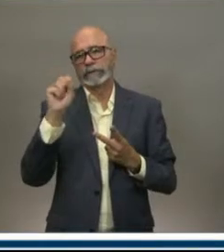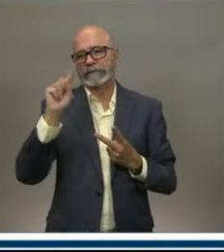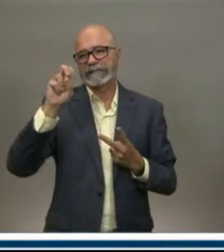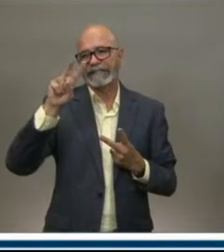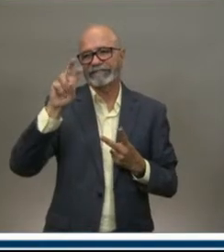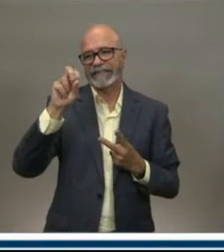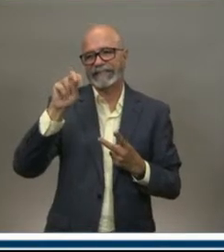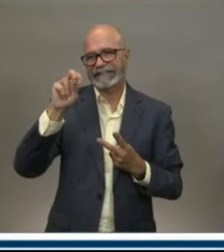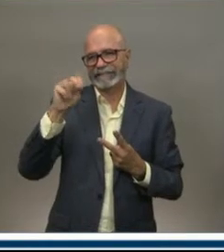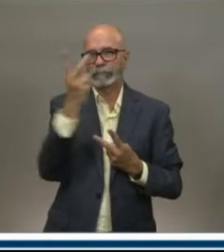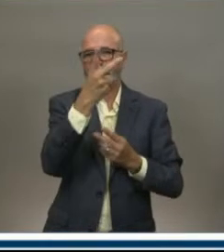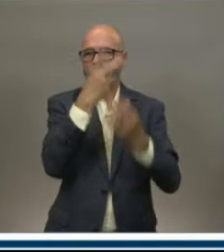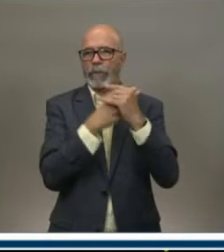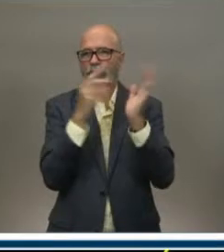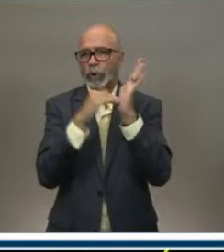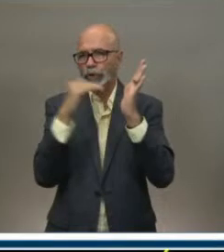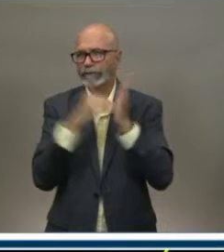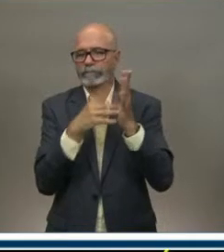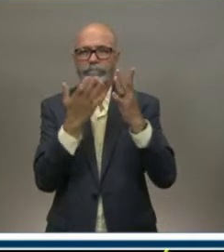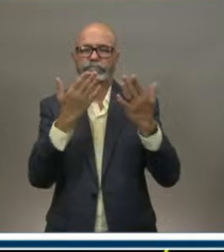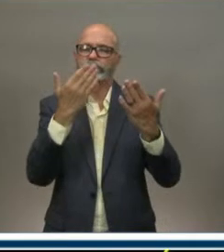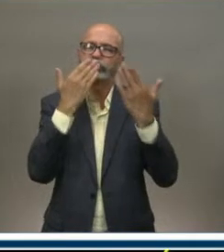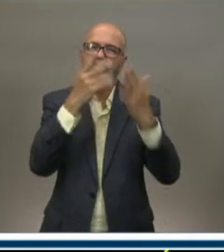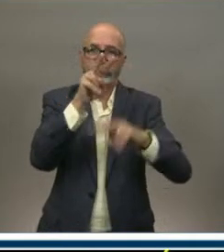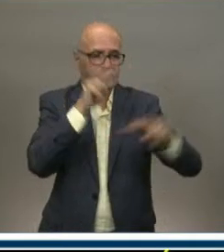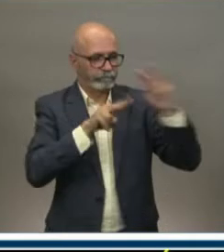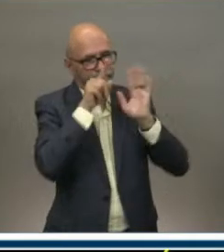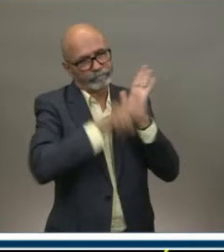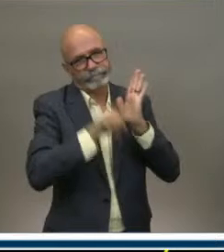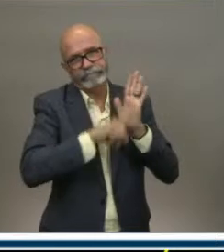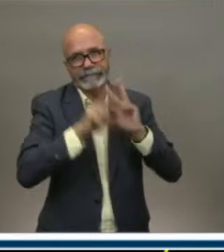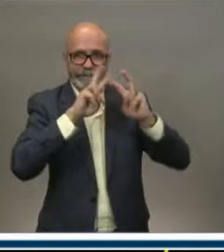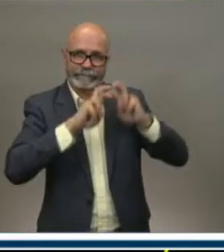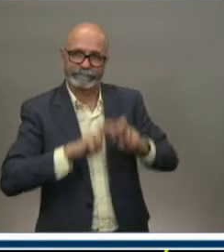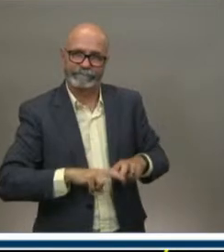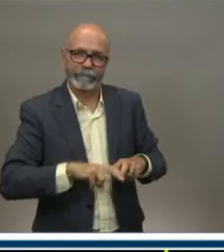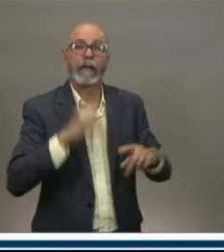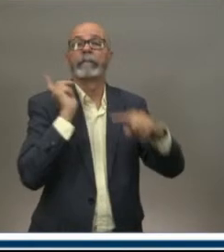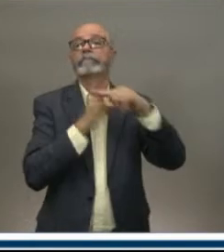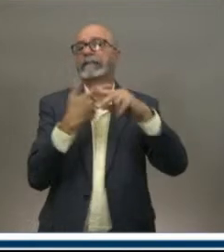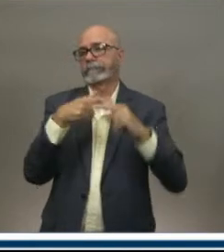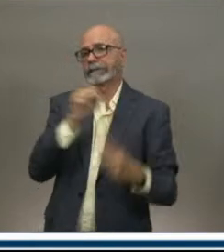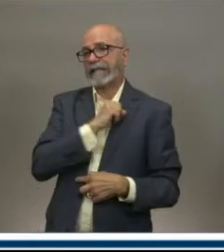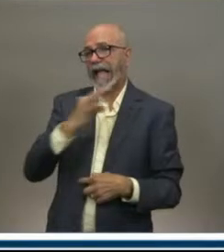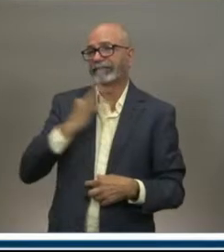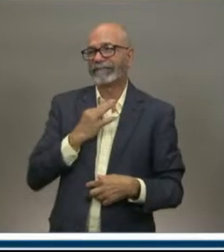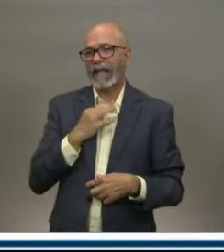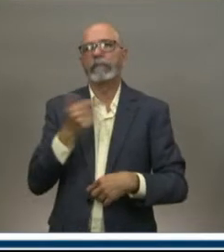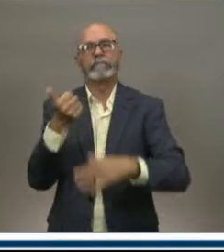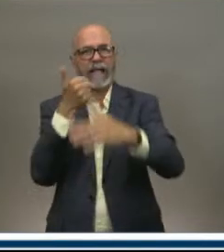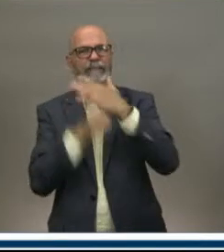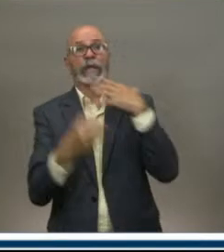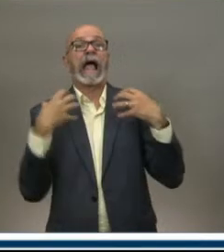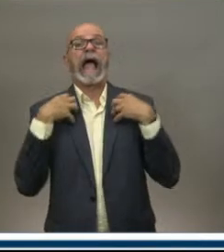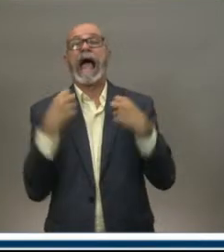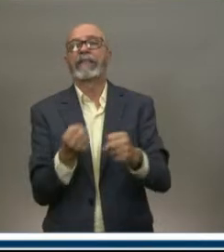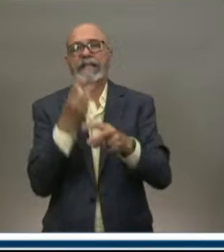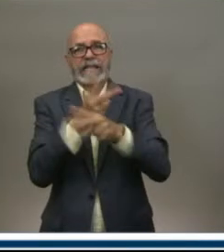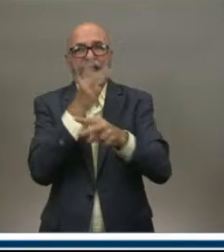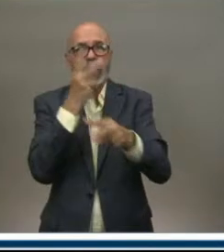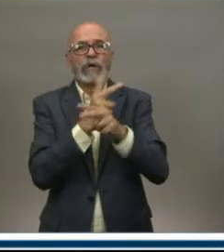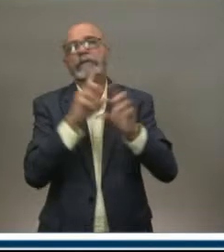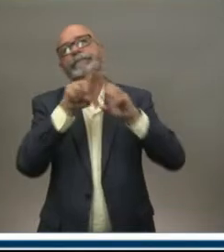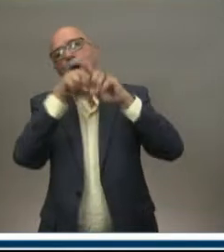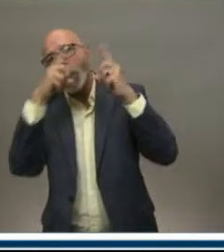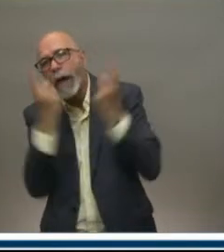Review, as well as all staff throughout the healthcare system, within the department, within